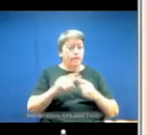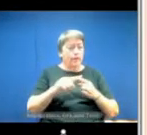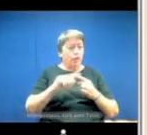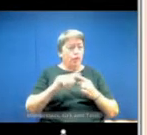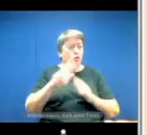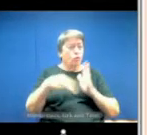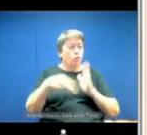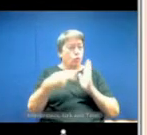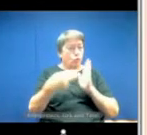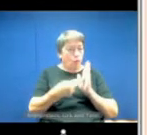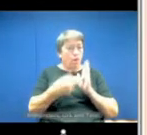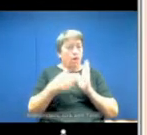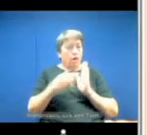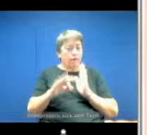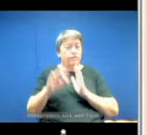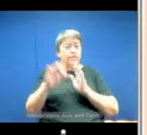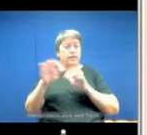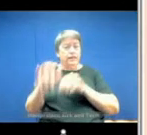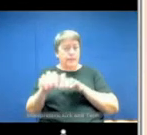interpreter?